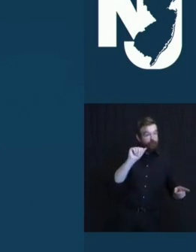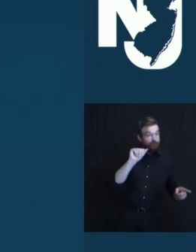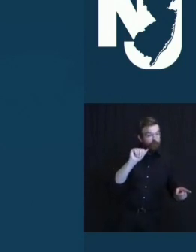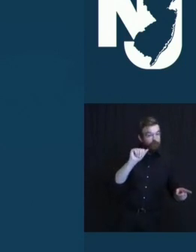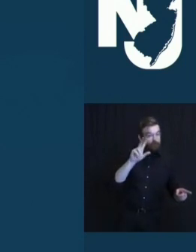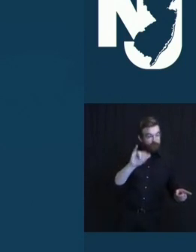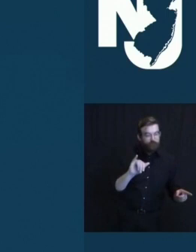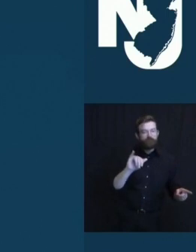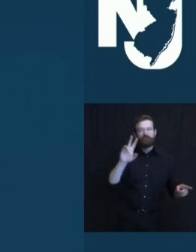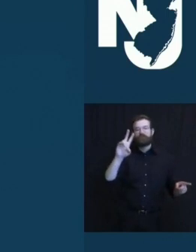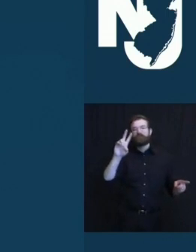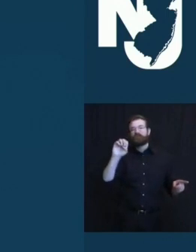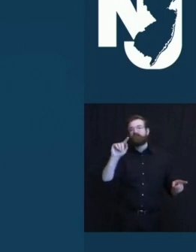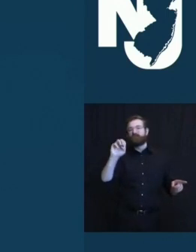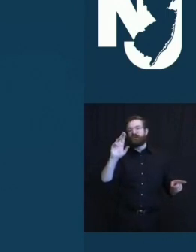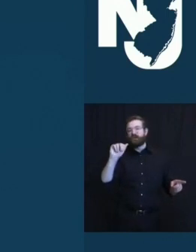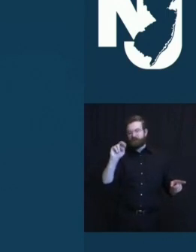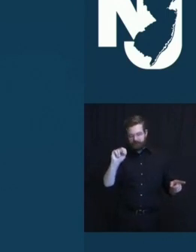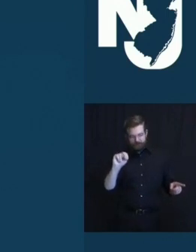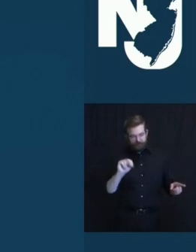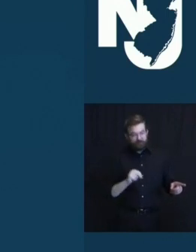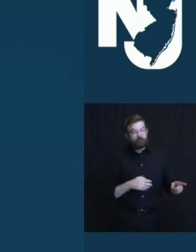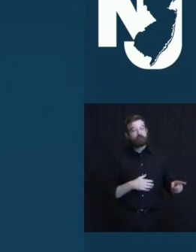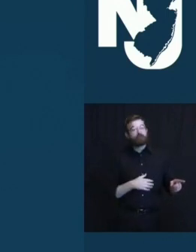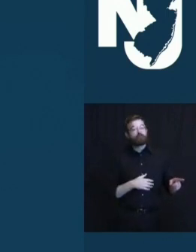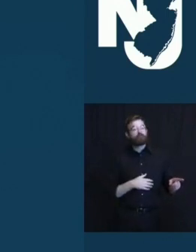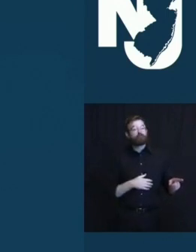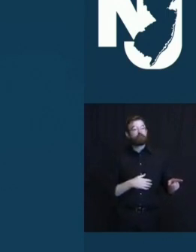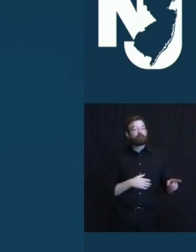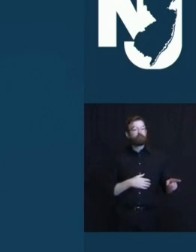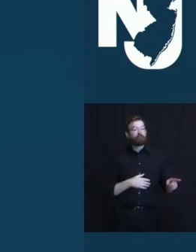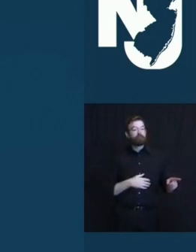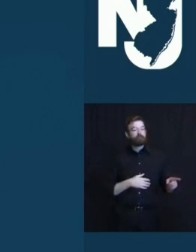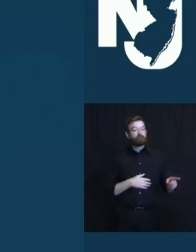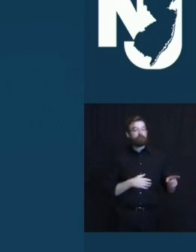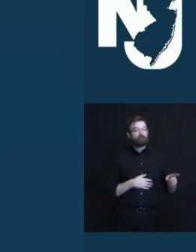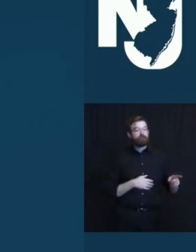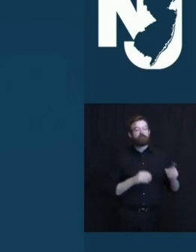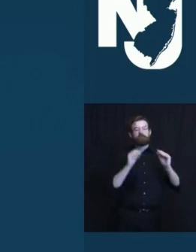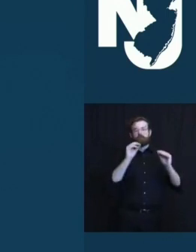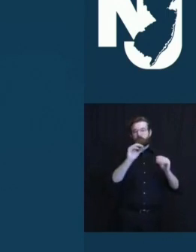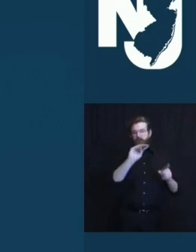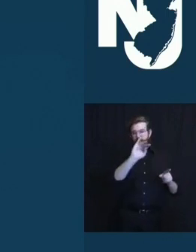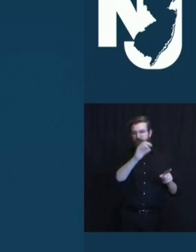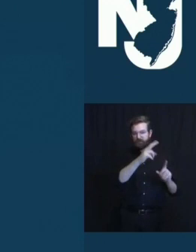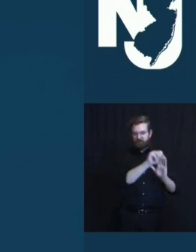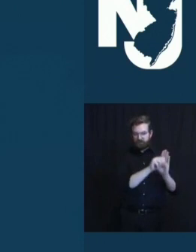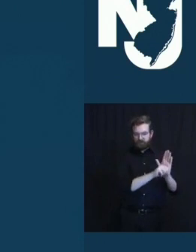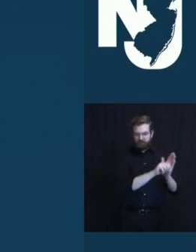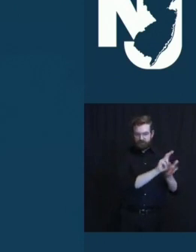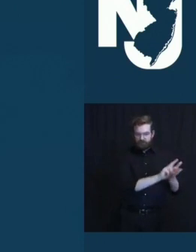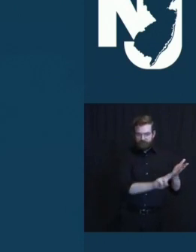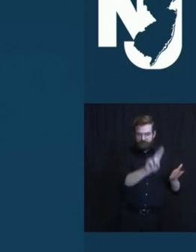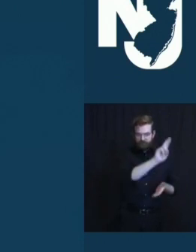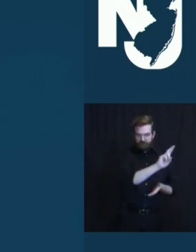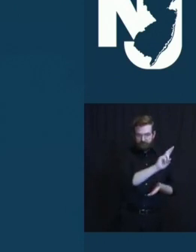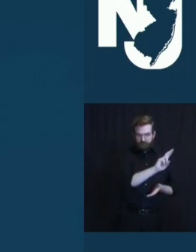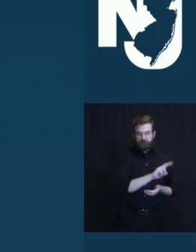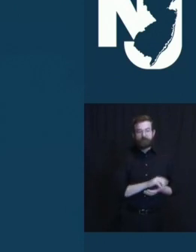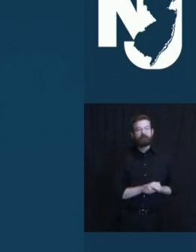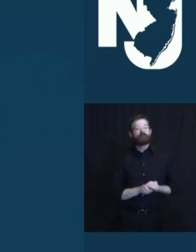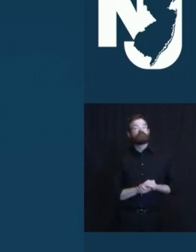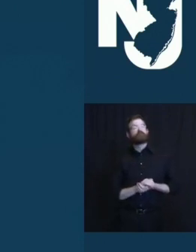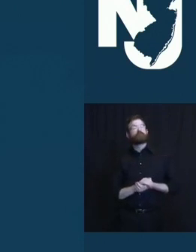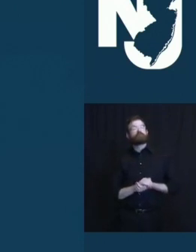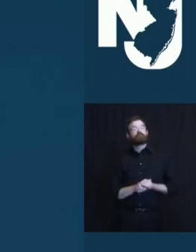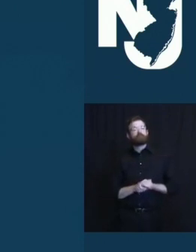his wife, Joanna, and had go on to receive his doctorate degree from the University of California at Davis. He was